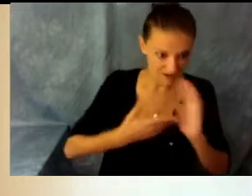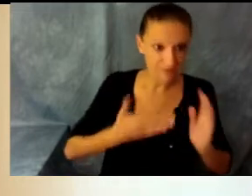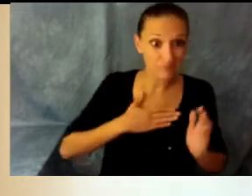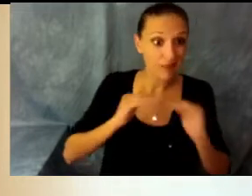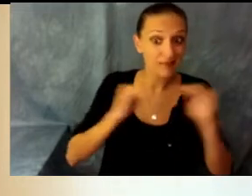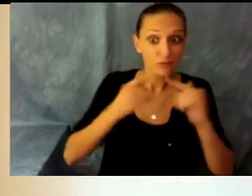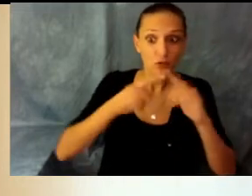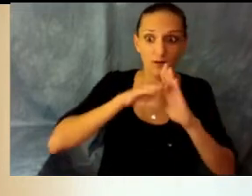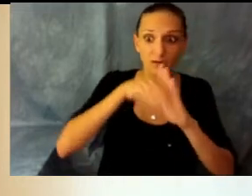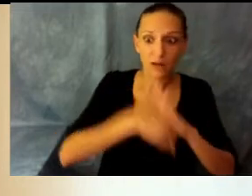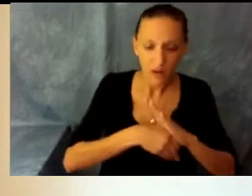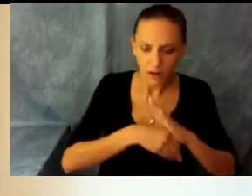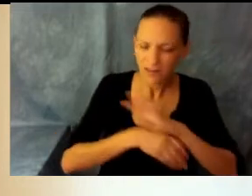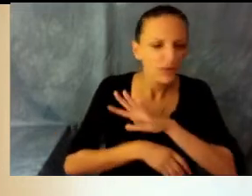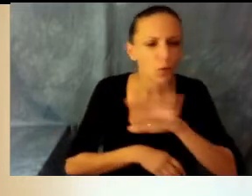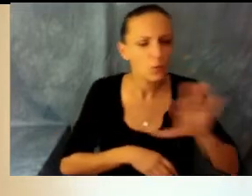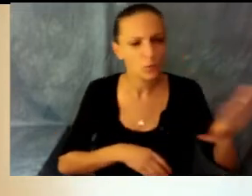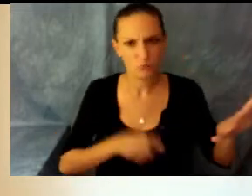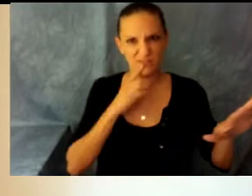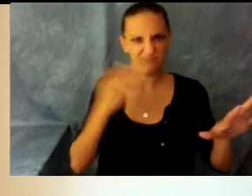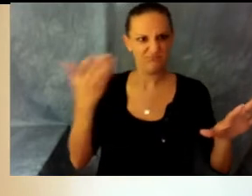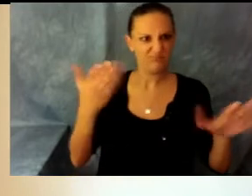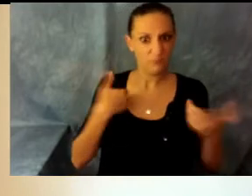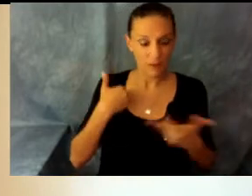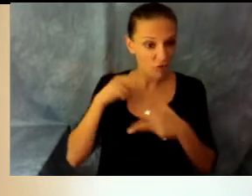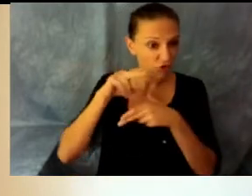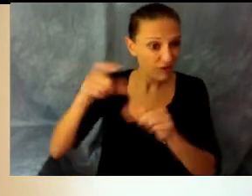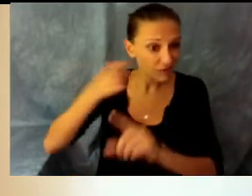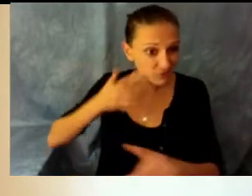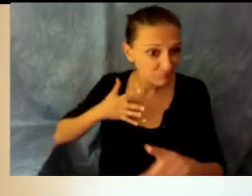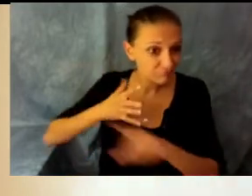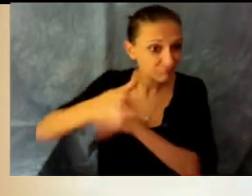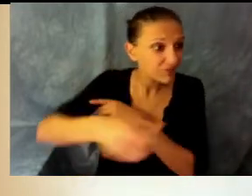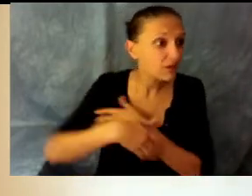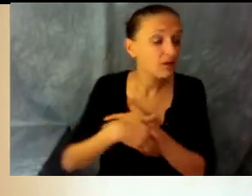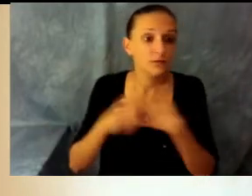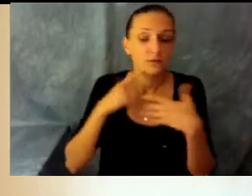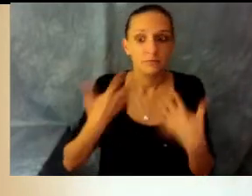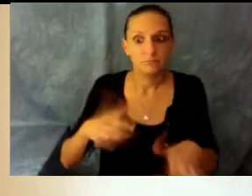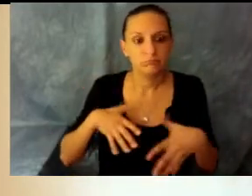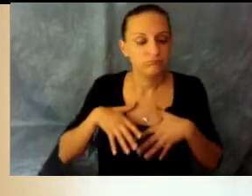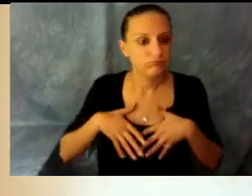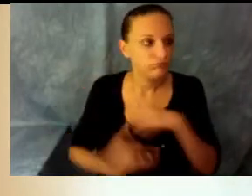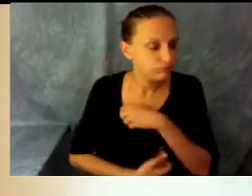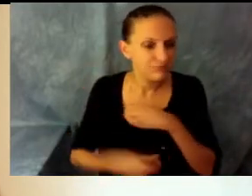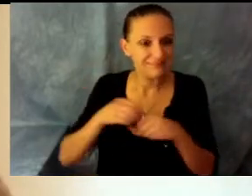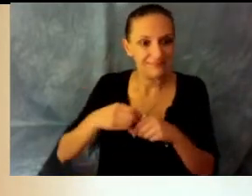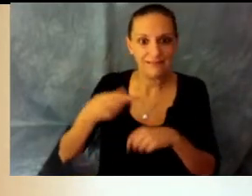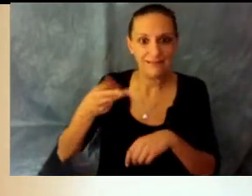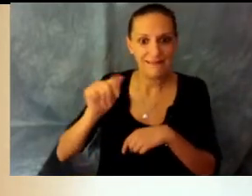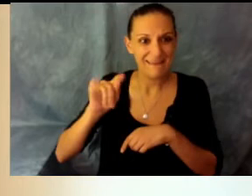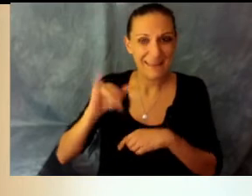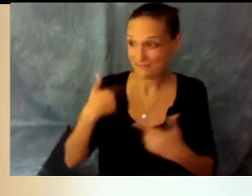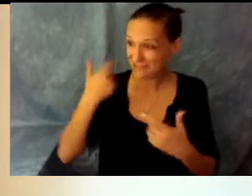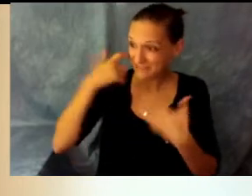And I realized, no, it's heavy. We had a hurricane hit us, tragedy struck in Haiti. We're coming out of a war. We're still living